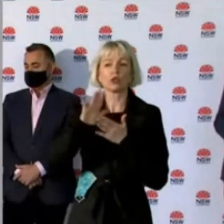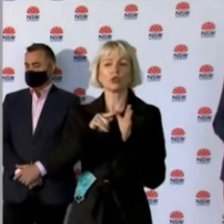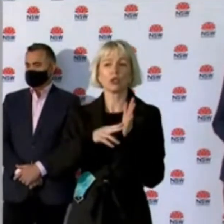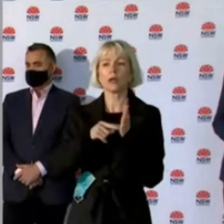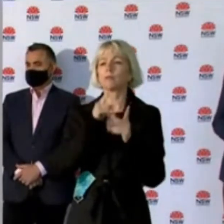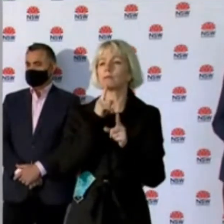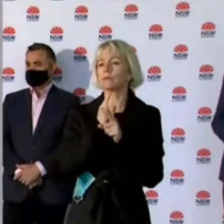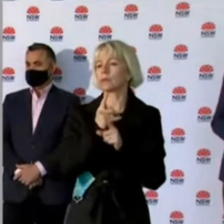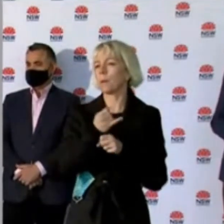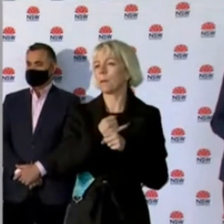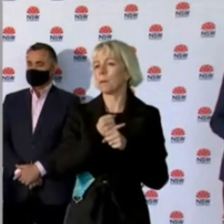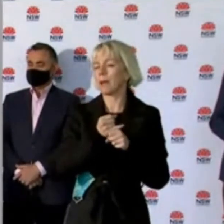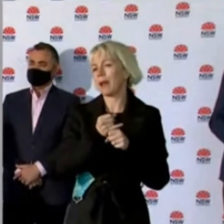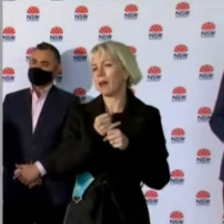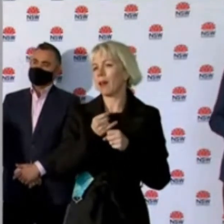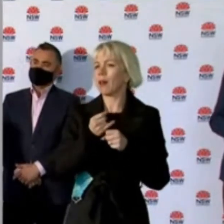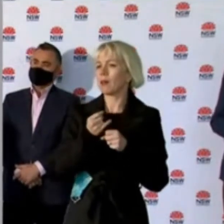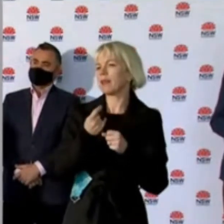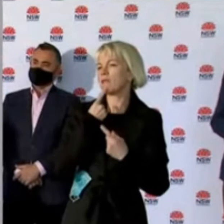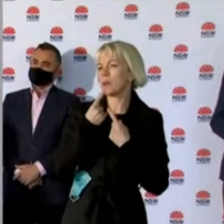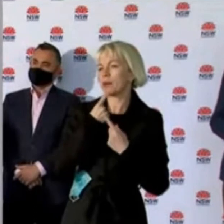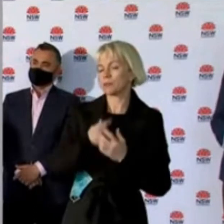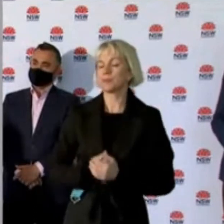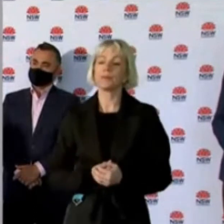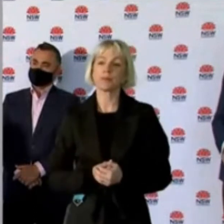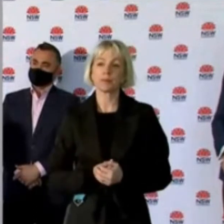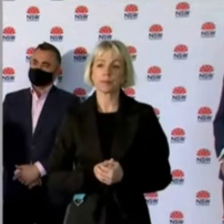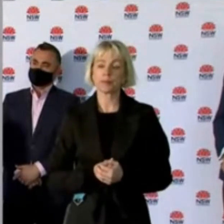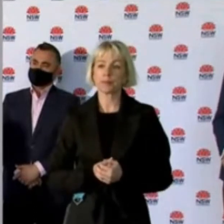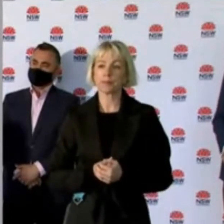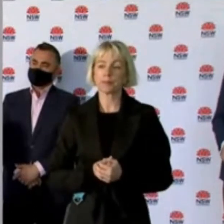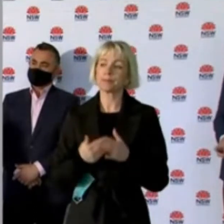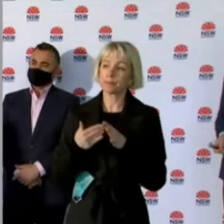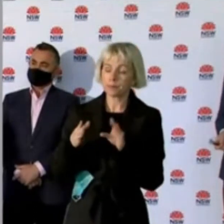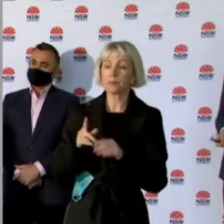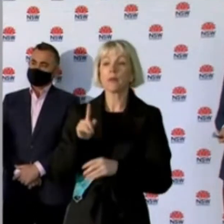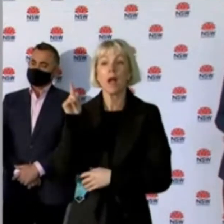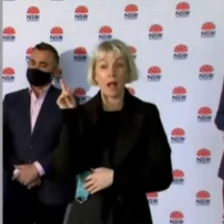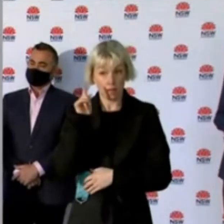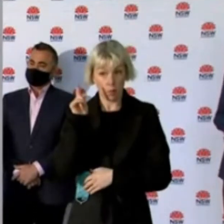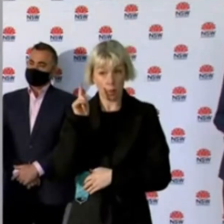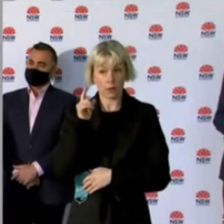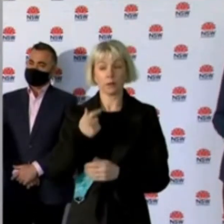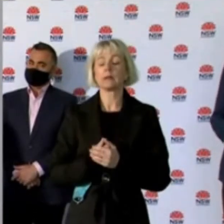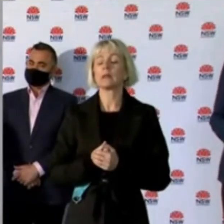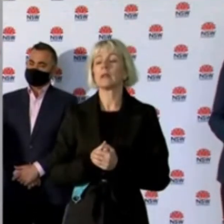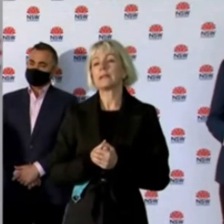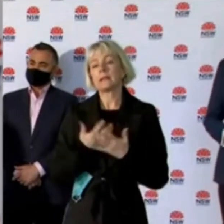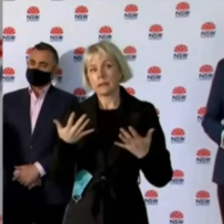it? So at the moment, we are really got to balance a couple of factors. Our pathology testing capacity